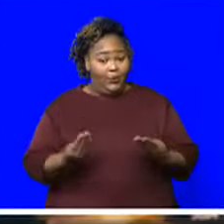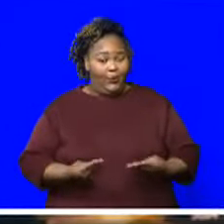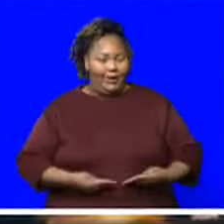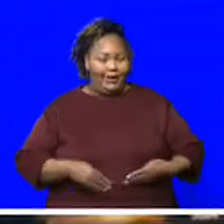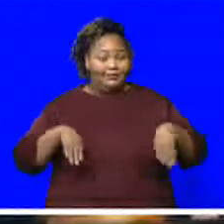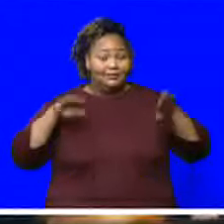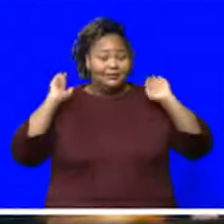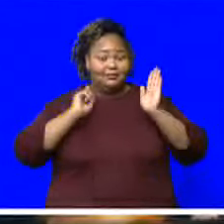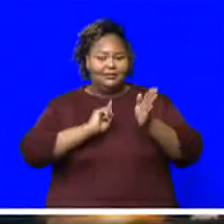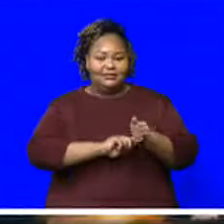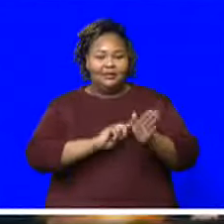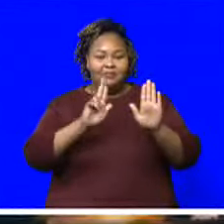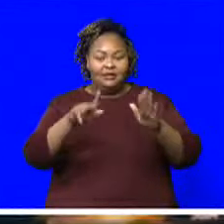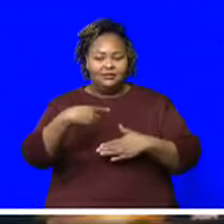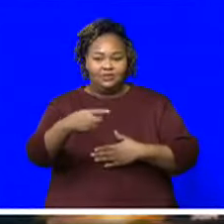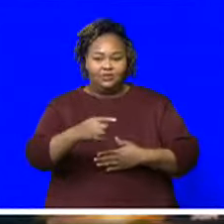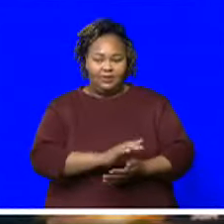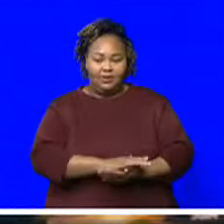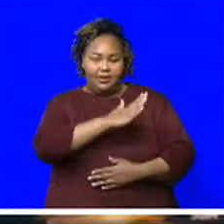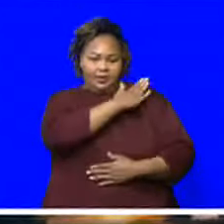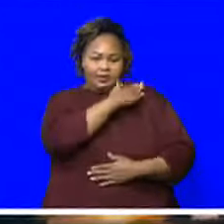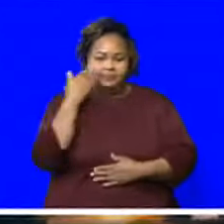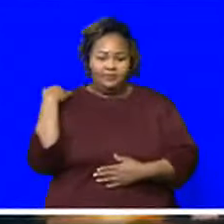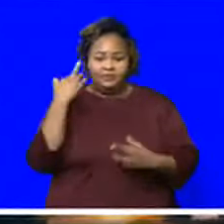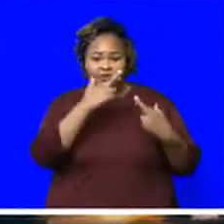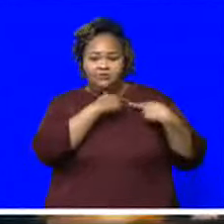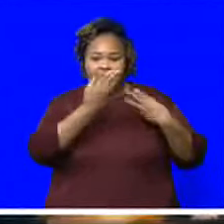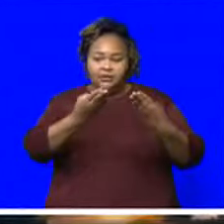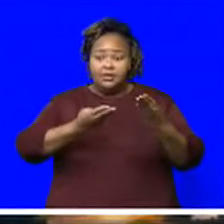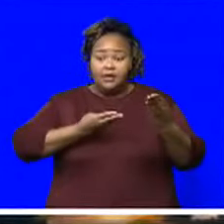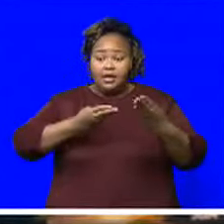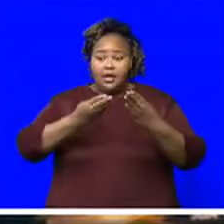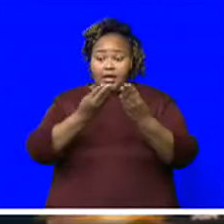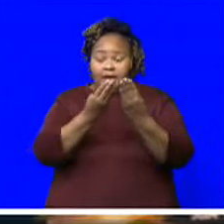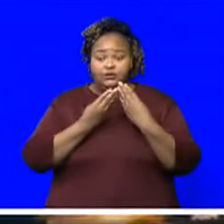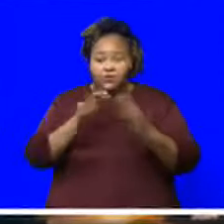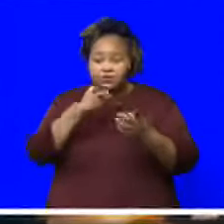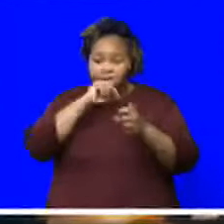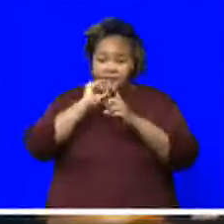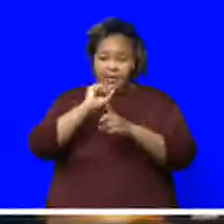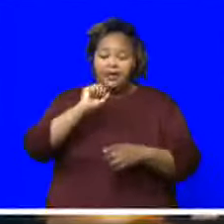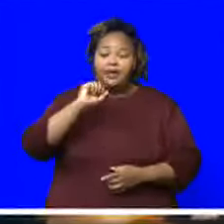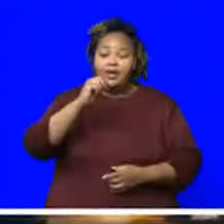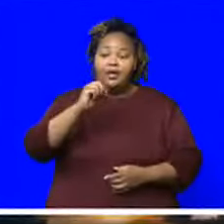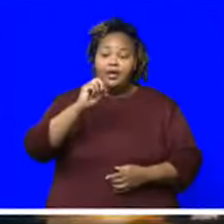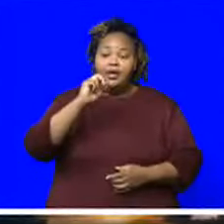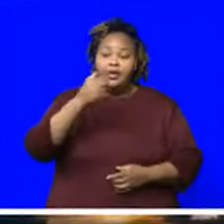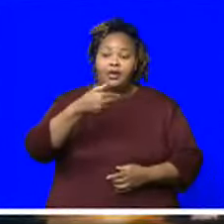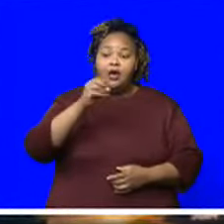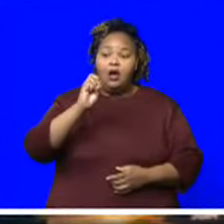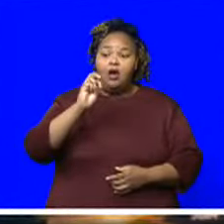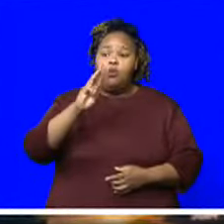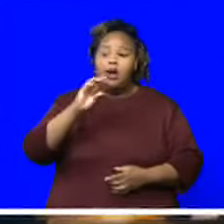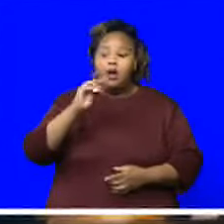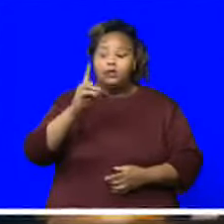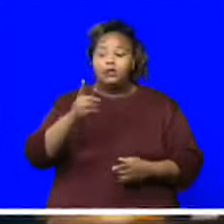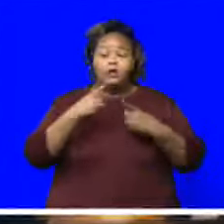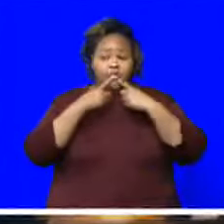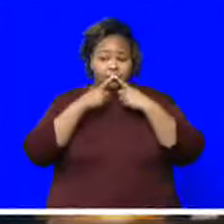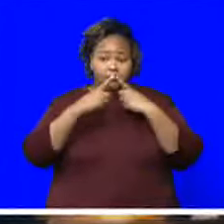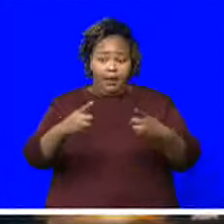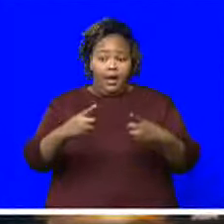Welcome back. Let's proceed with the bulletin. The Minister of Education and Training, Lady Howard, has announced that the National Senior Certificate for